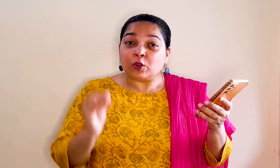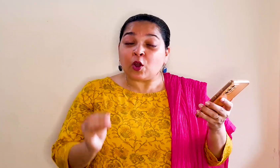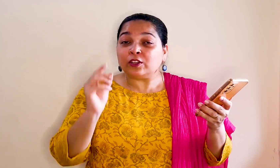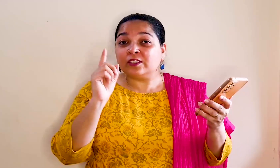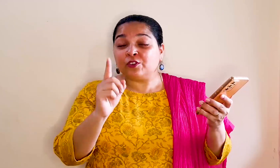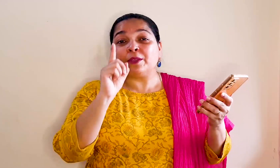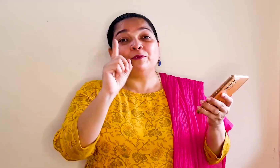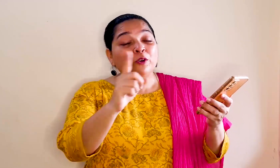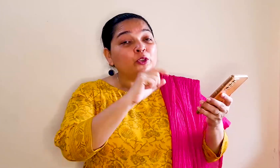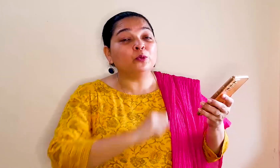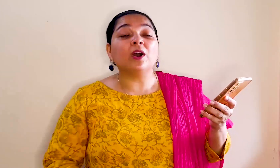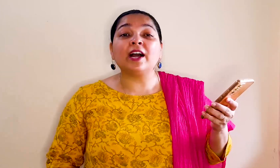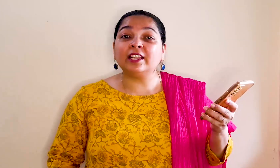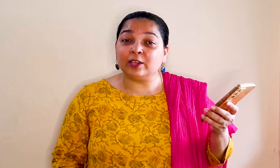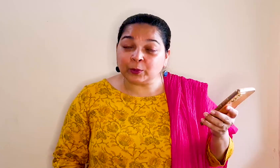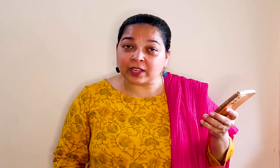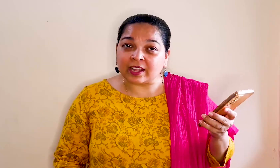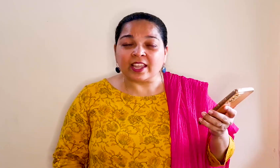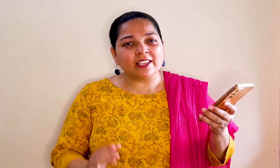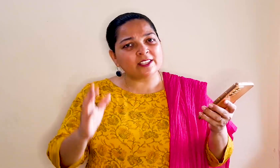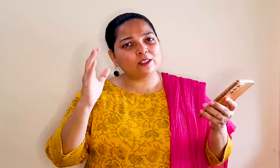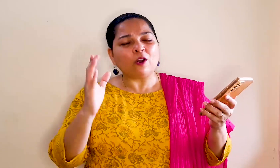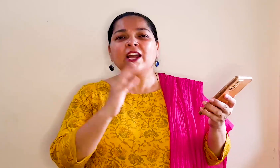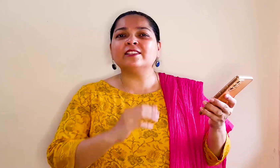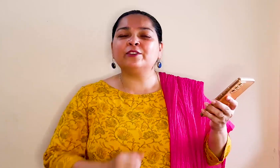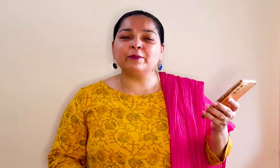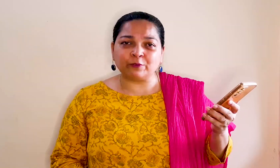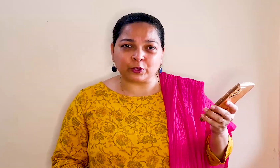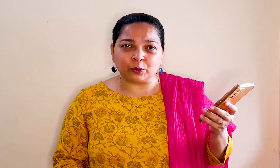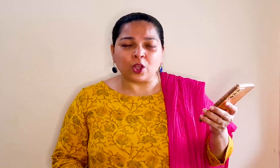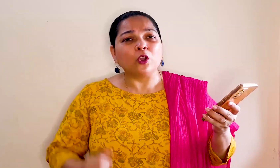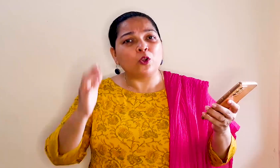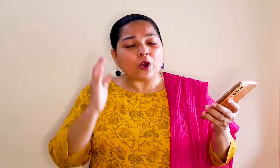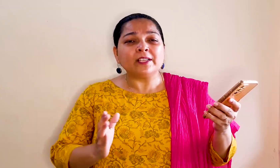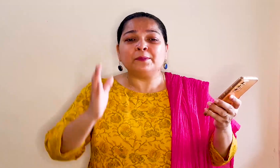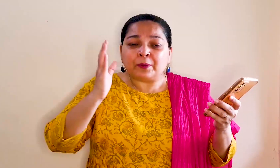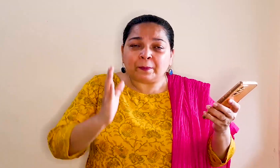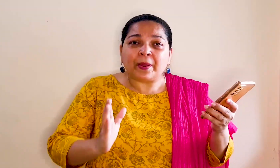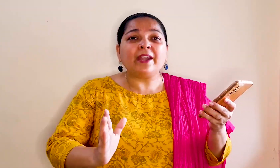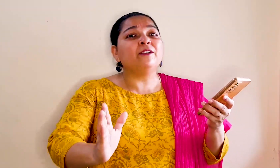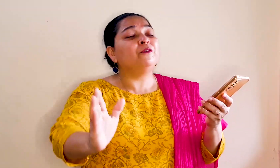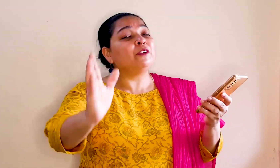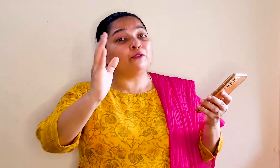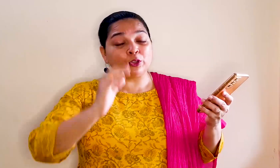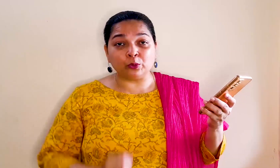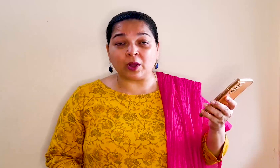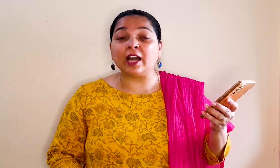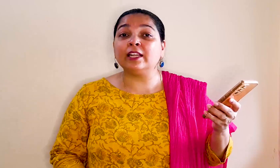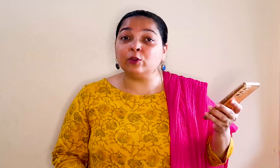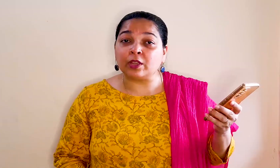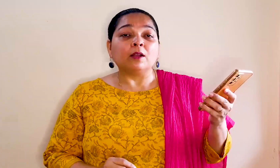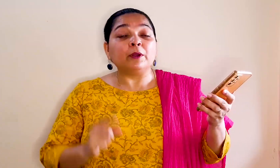towards God's dream for you. Hallelujah. Yes, God has a dream for you. God has prepared a way for